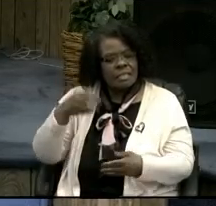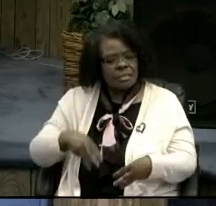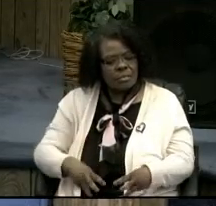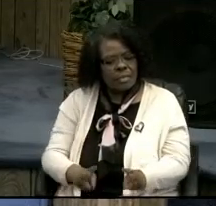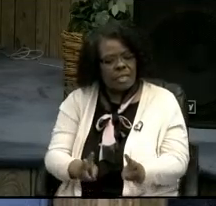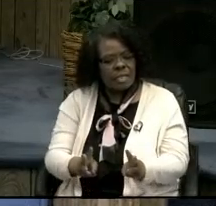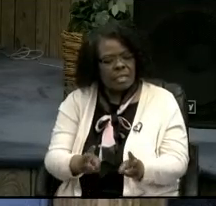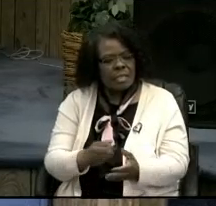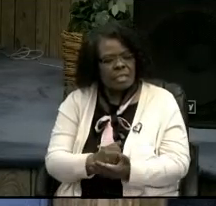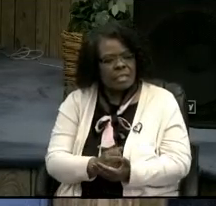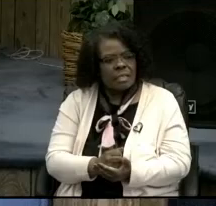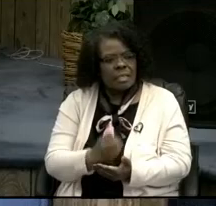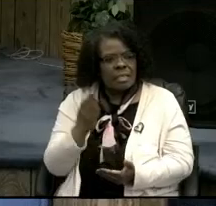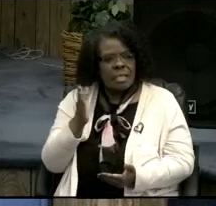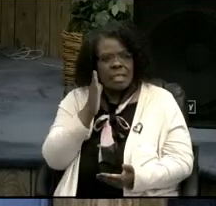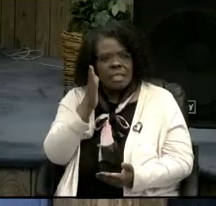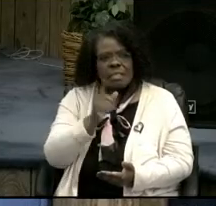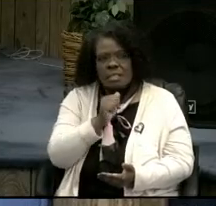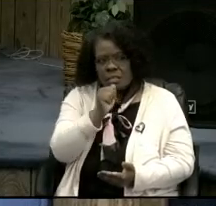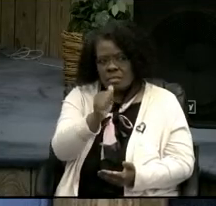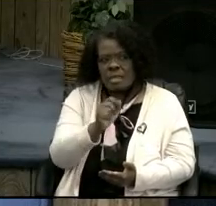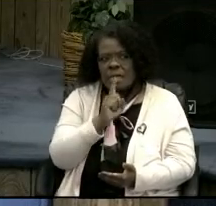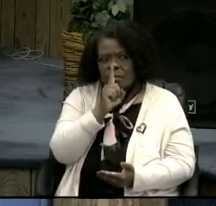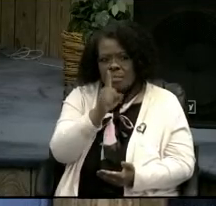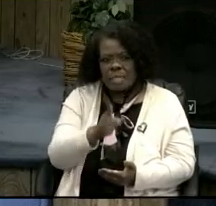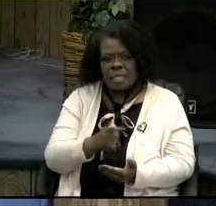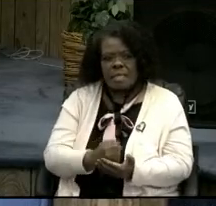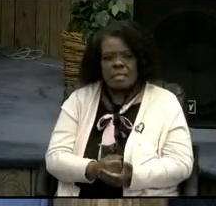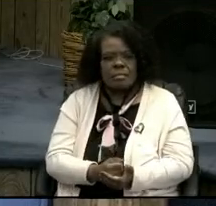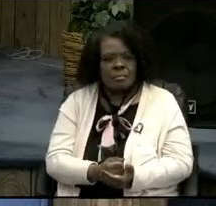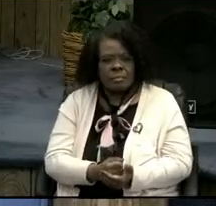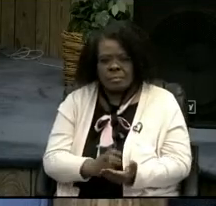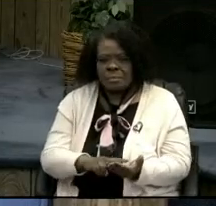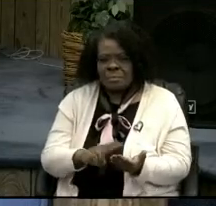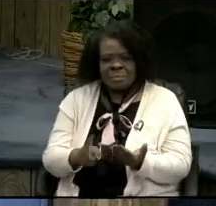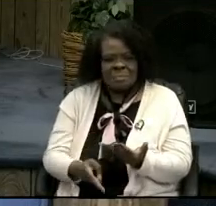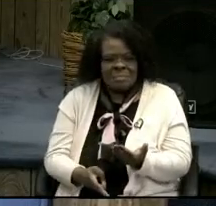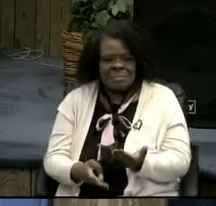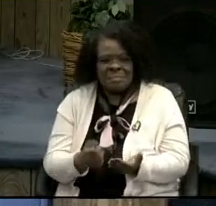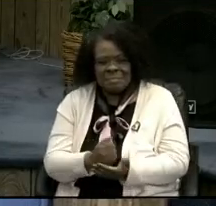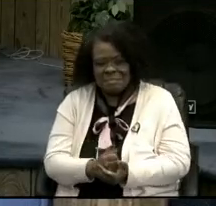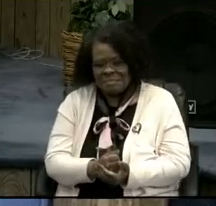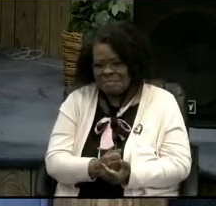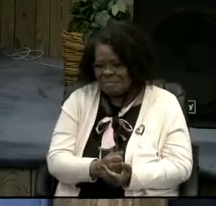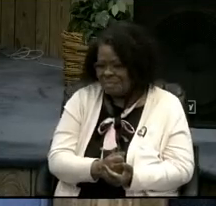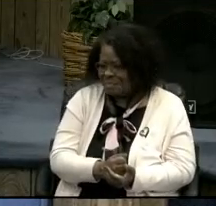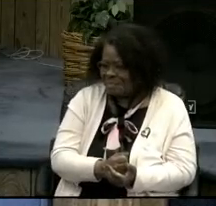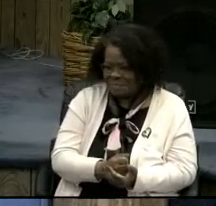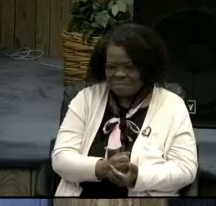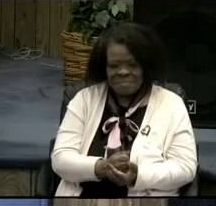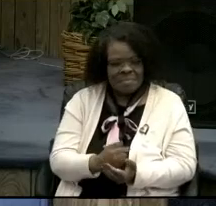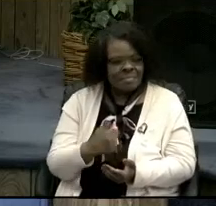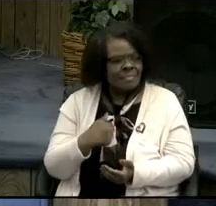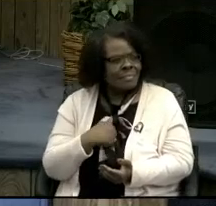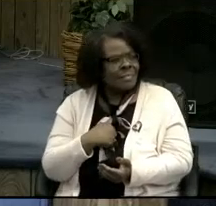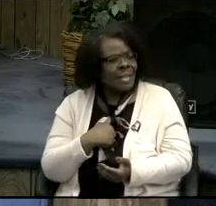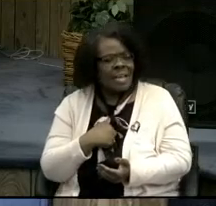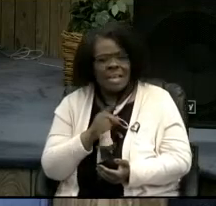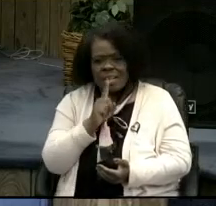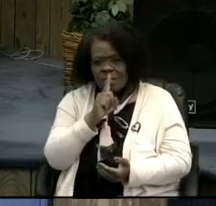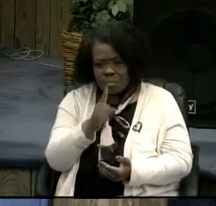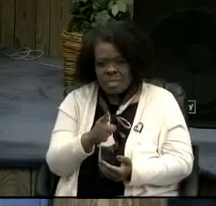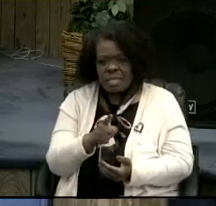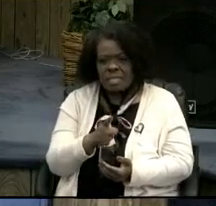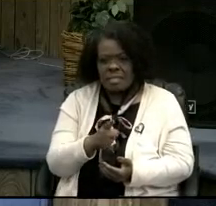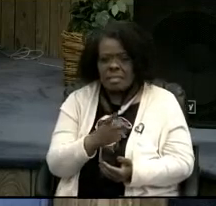be utterly cast down, for the Lord upholdeth him with his hand. I have been young, and now I am old, and I can